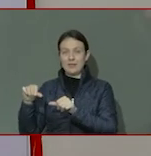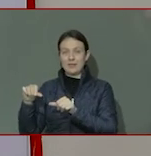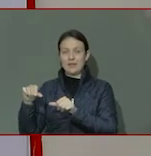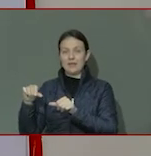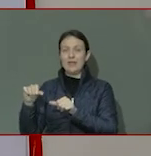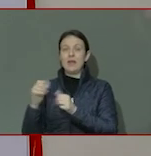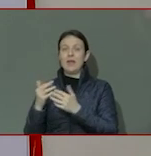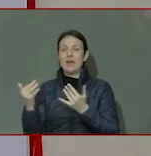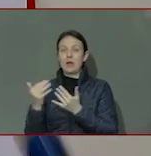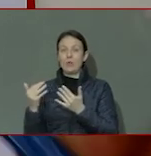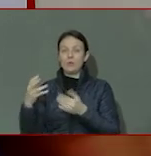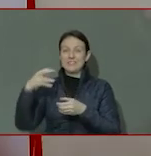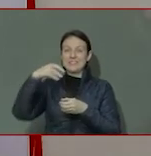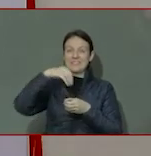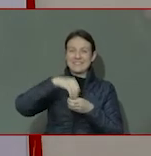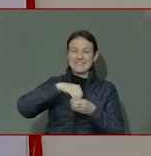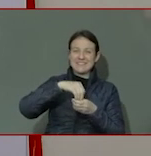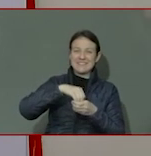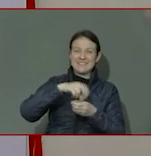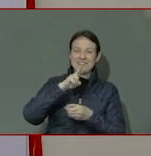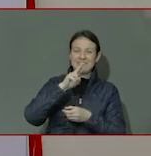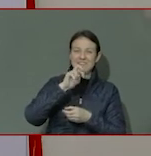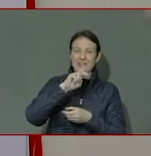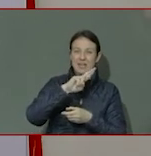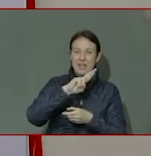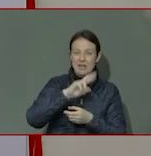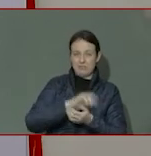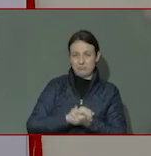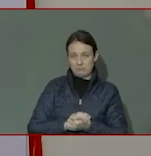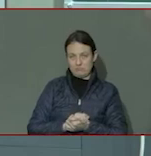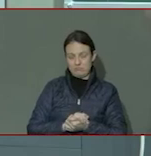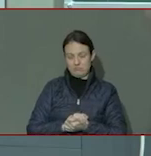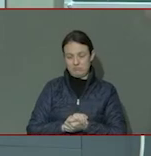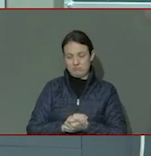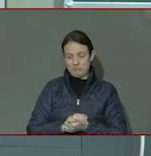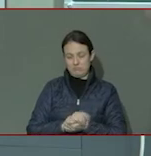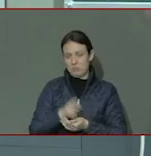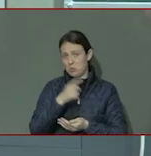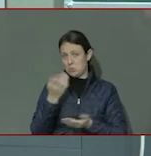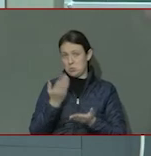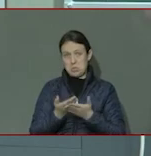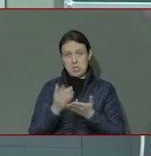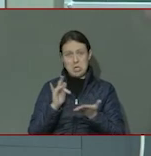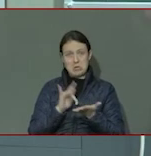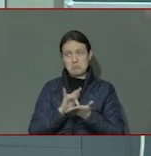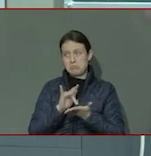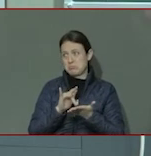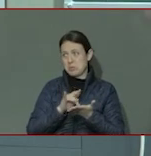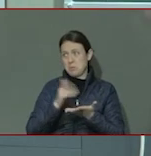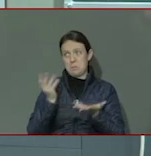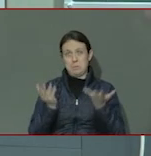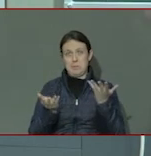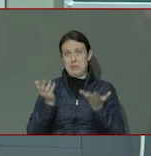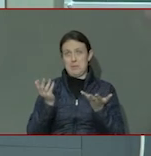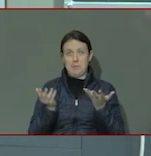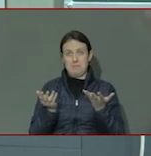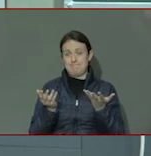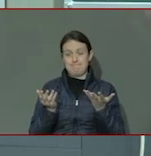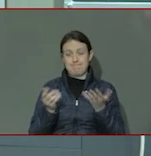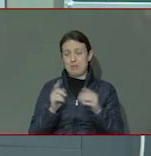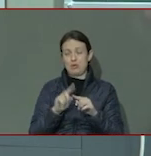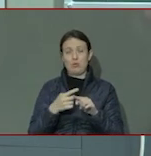vinegar. They could have just as well have asked you to calculate